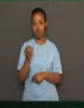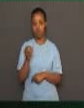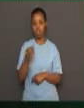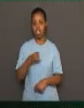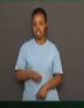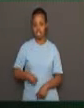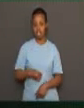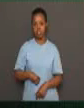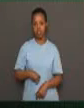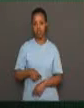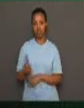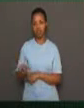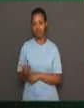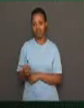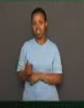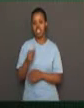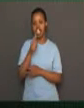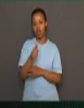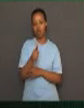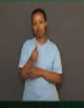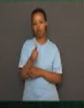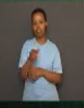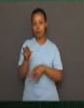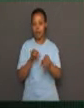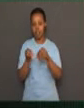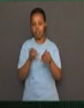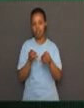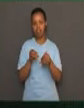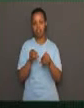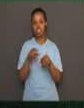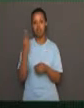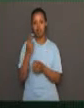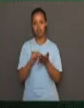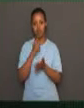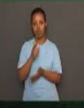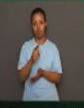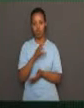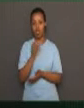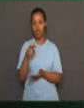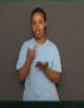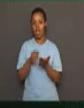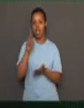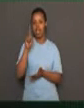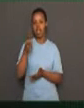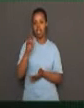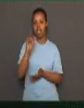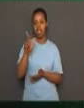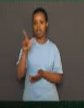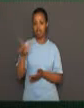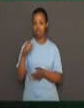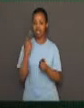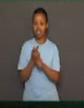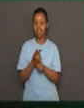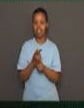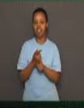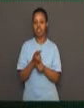with muscles to move it. The gill slits in the embryos are not actually